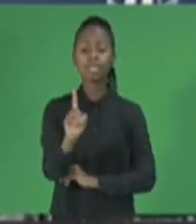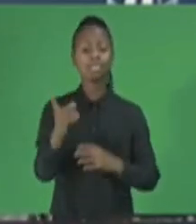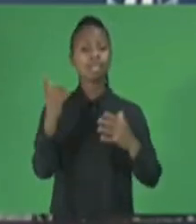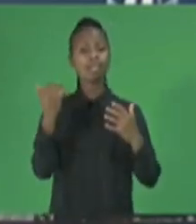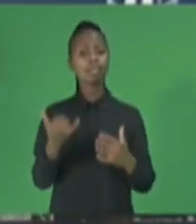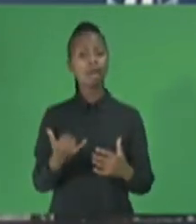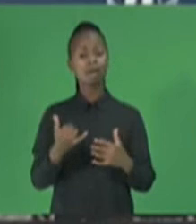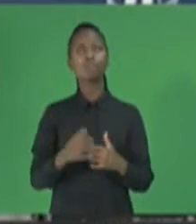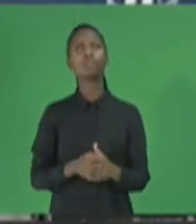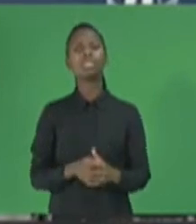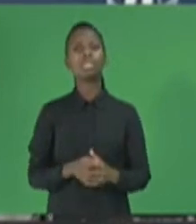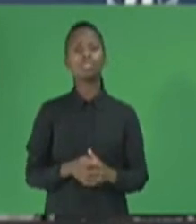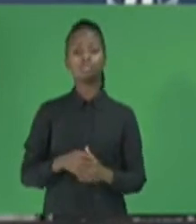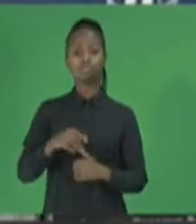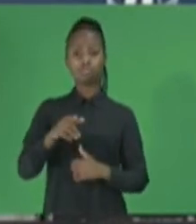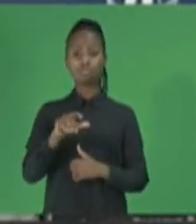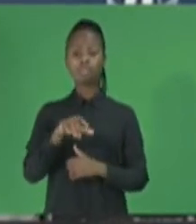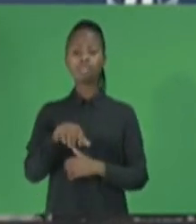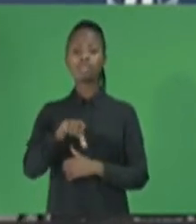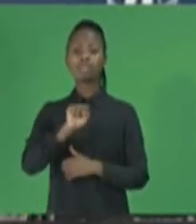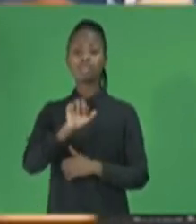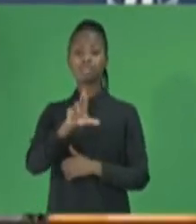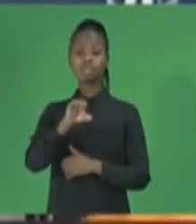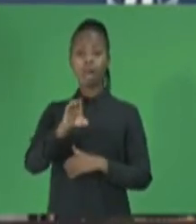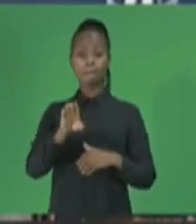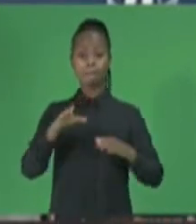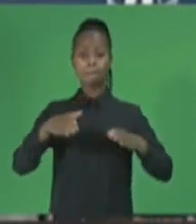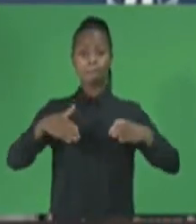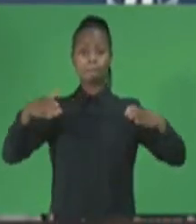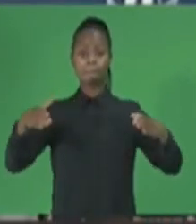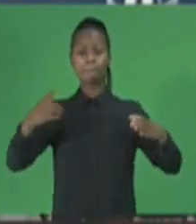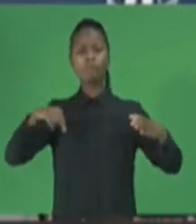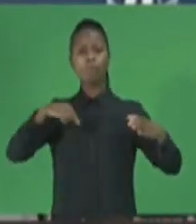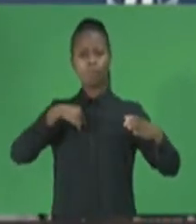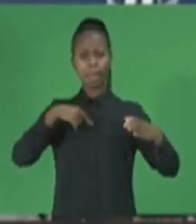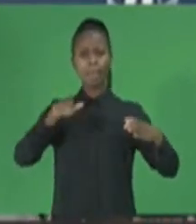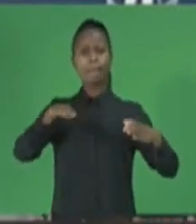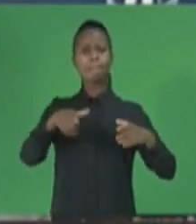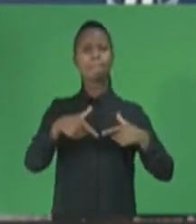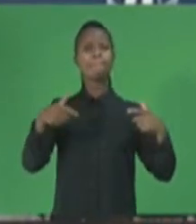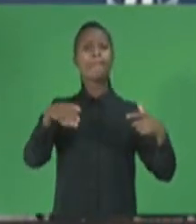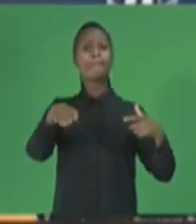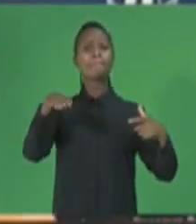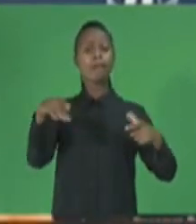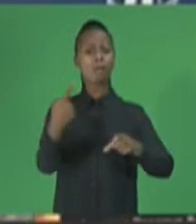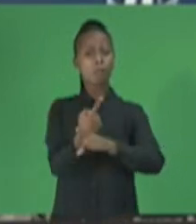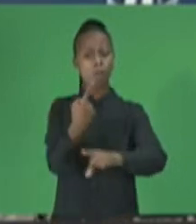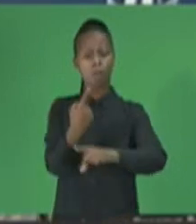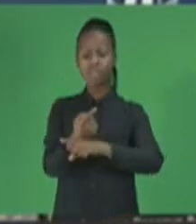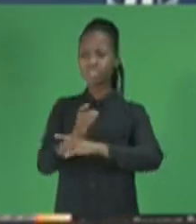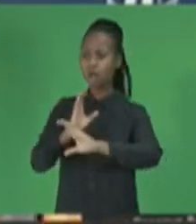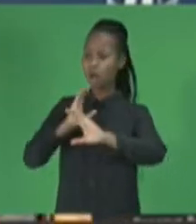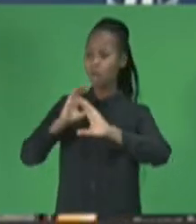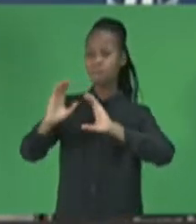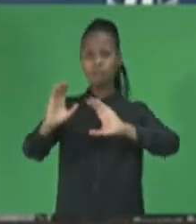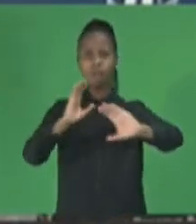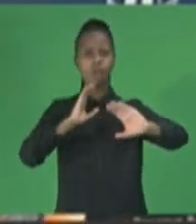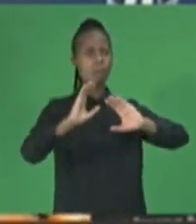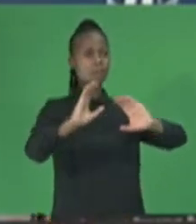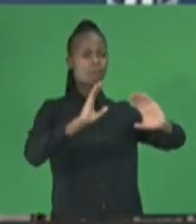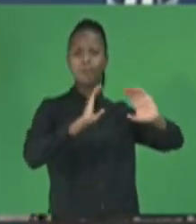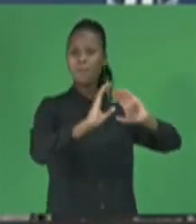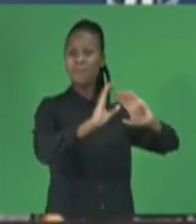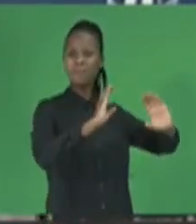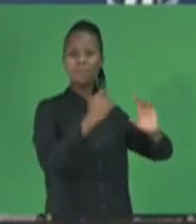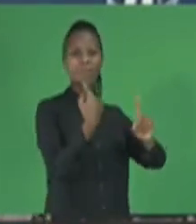is communicating much more clearly than they had communicated in 2013, and that they are preparing the ground